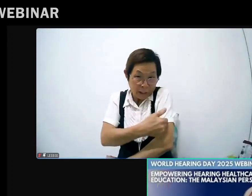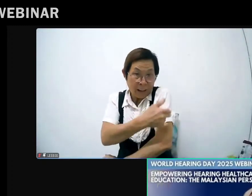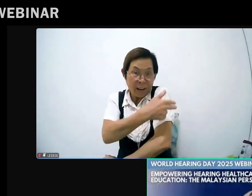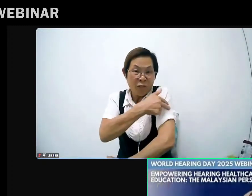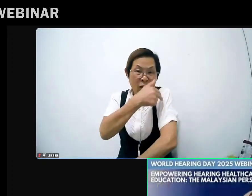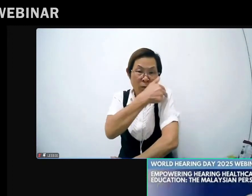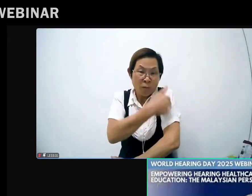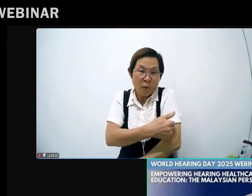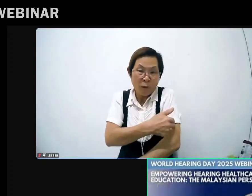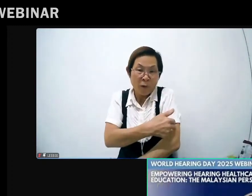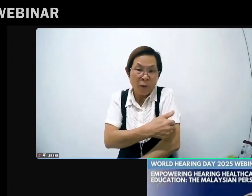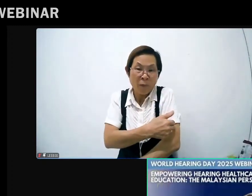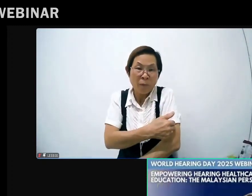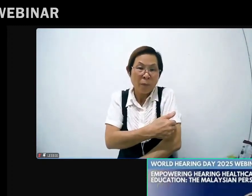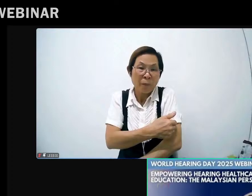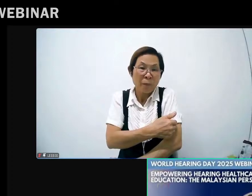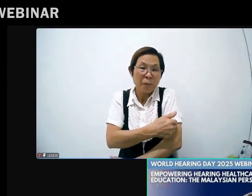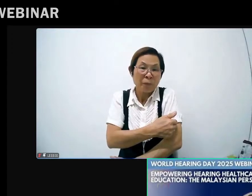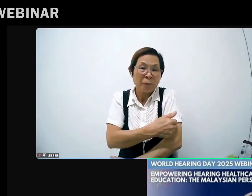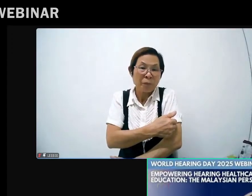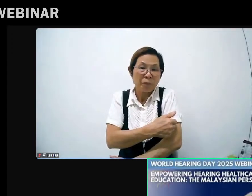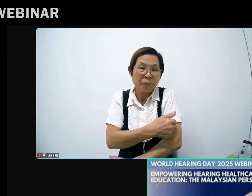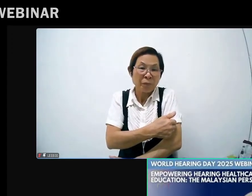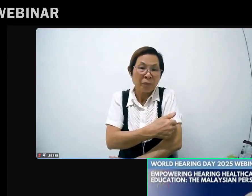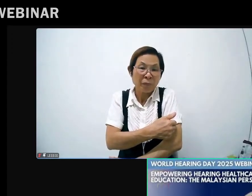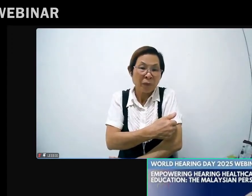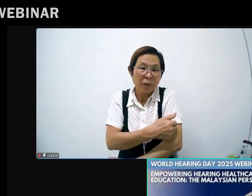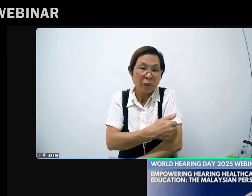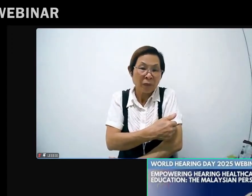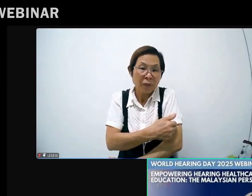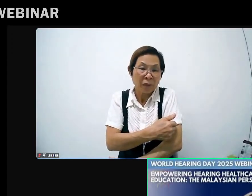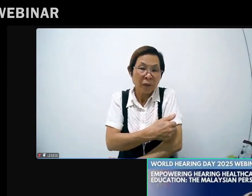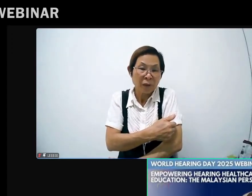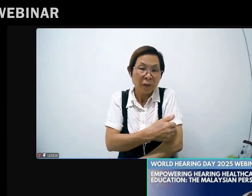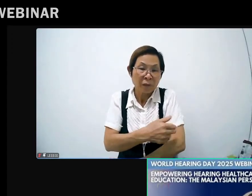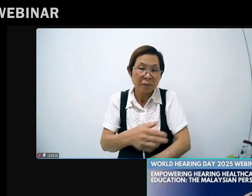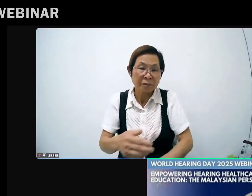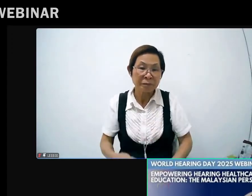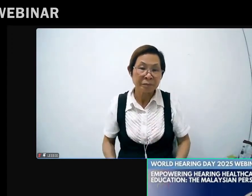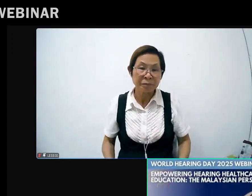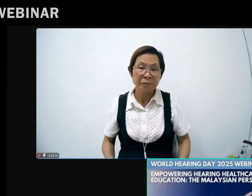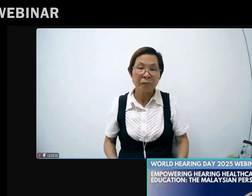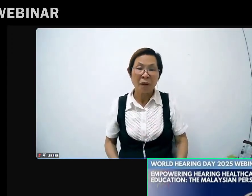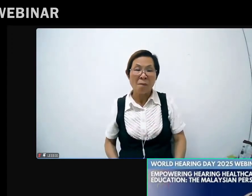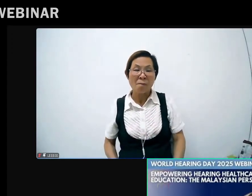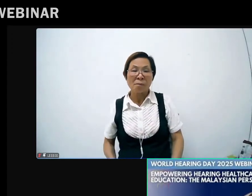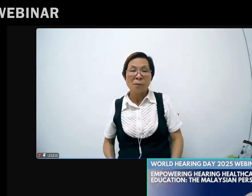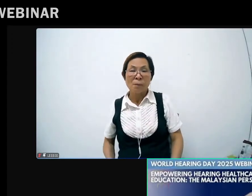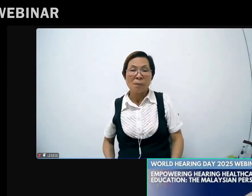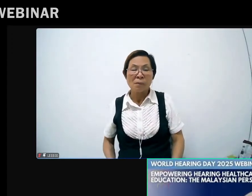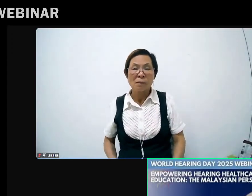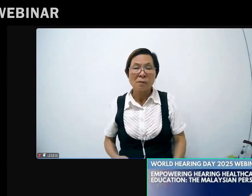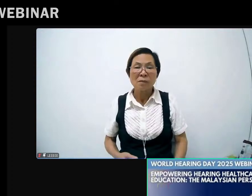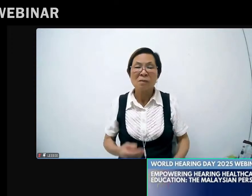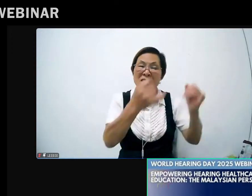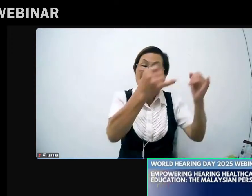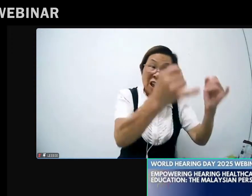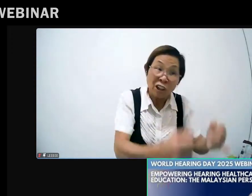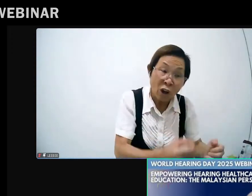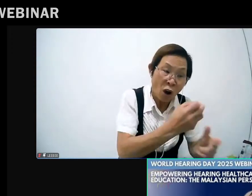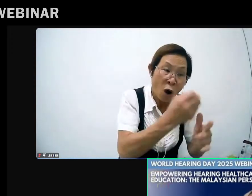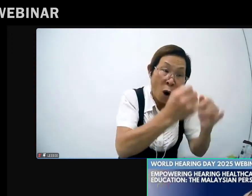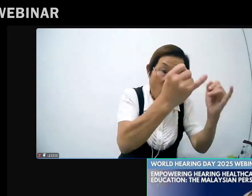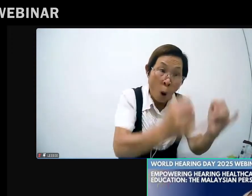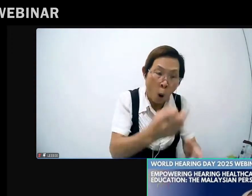happened and occurred in both situations. So both of individuals or the